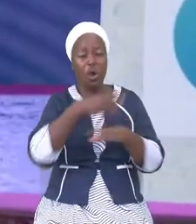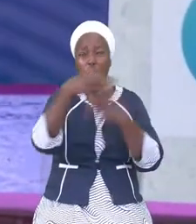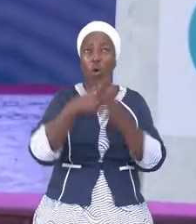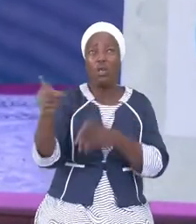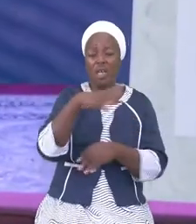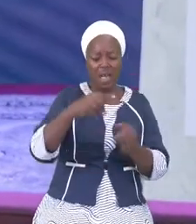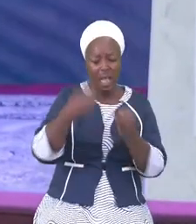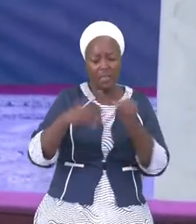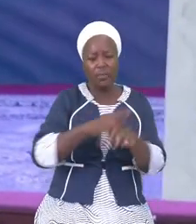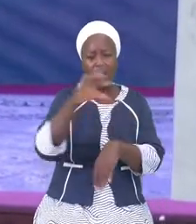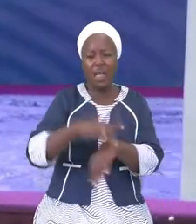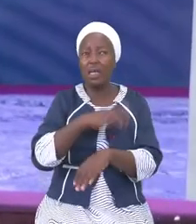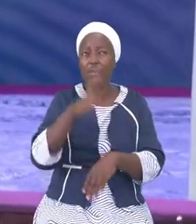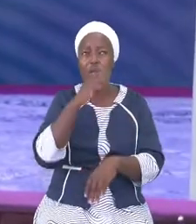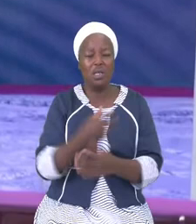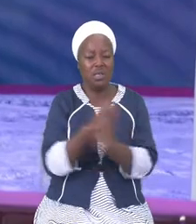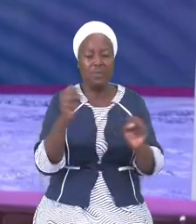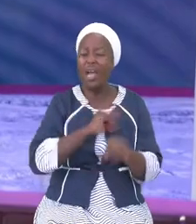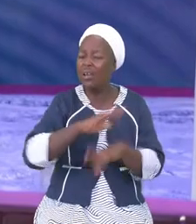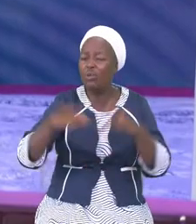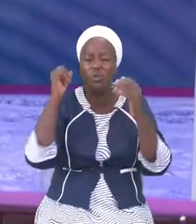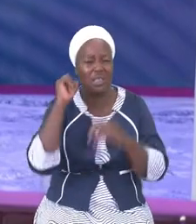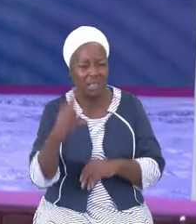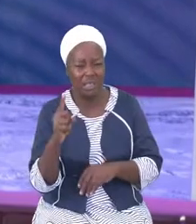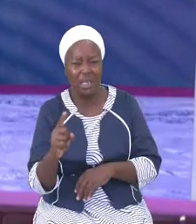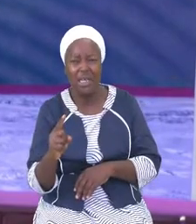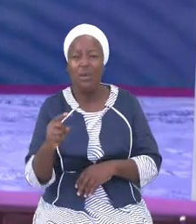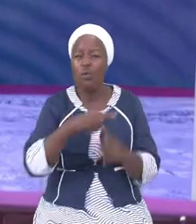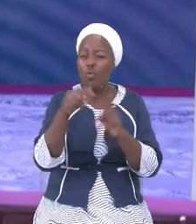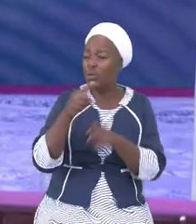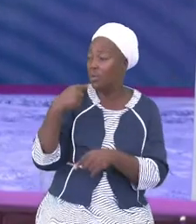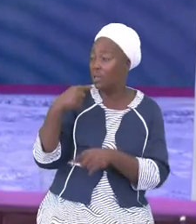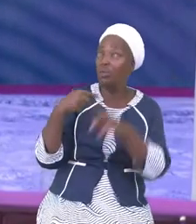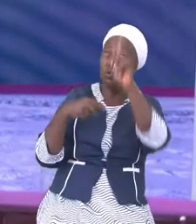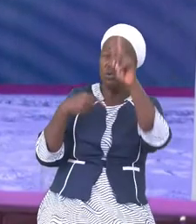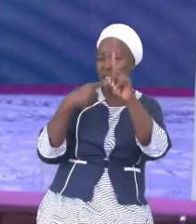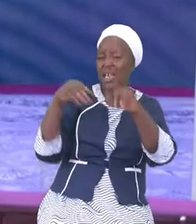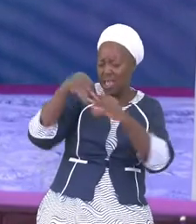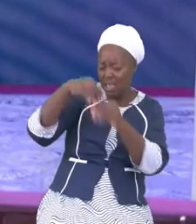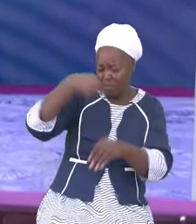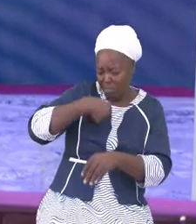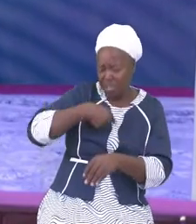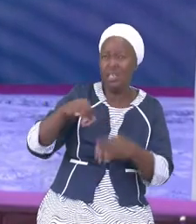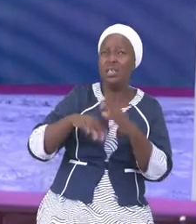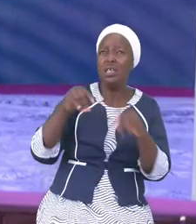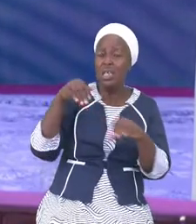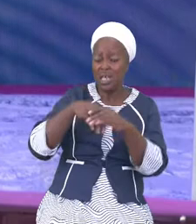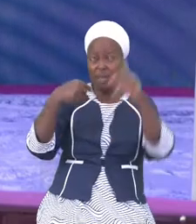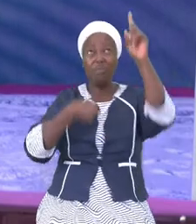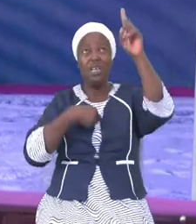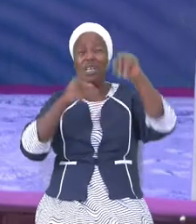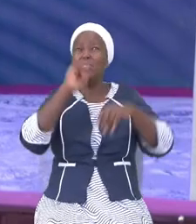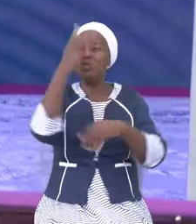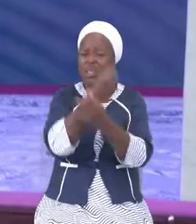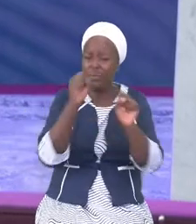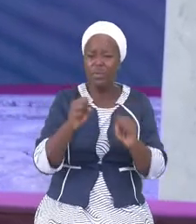the earth, and be ye saved. I didn't understand when you said, in me is your salvation, in me is